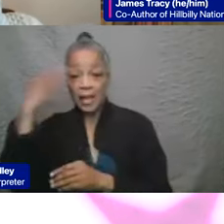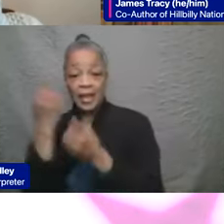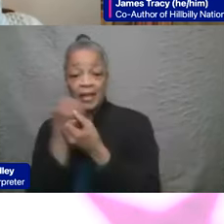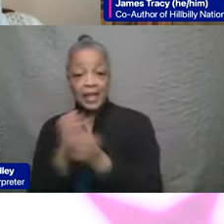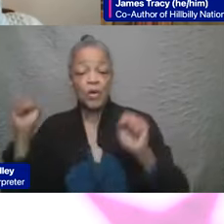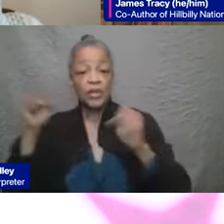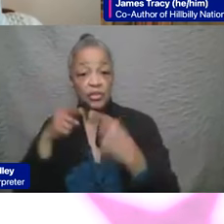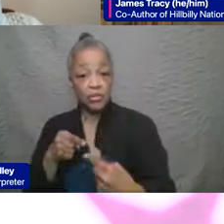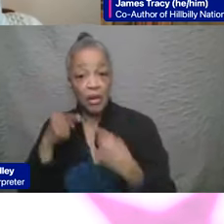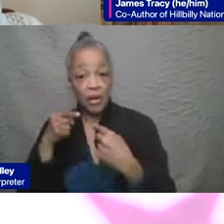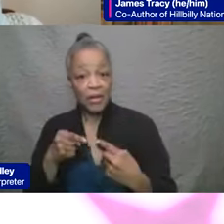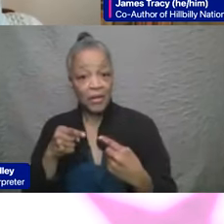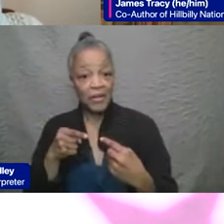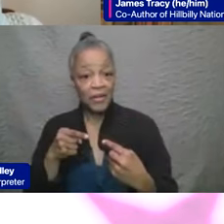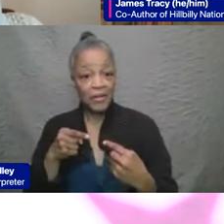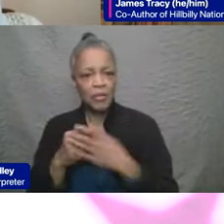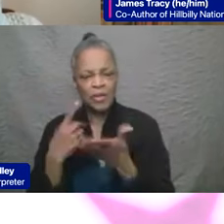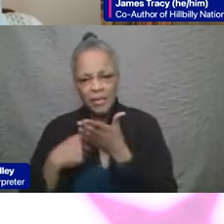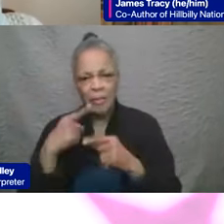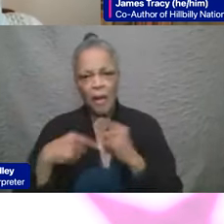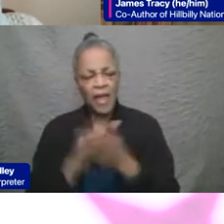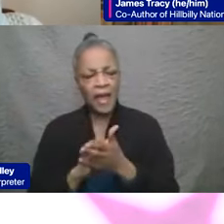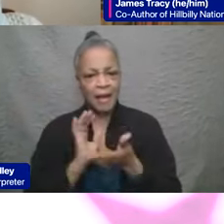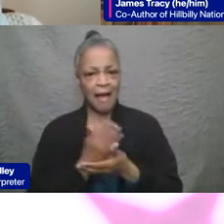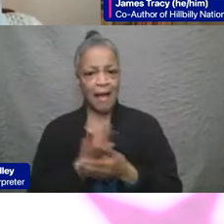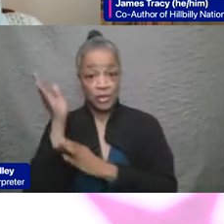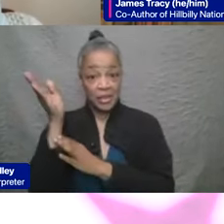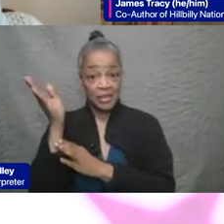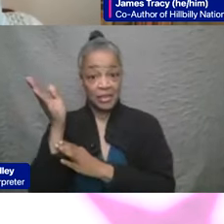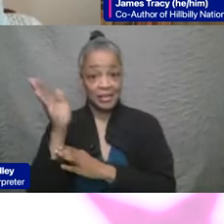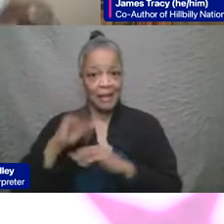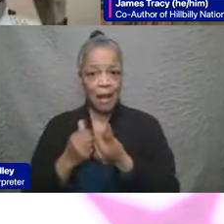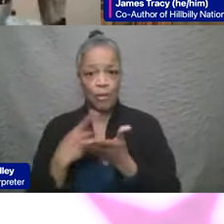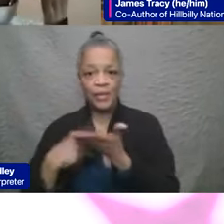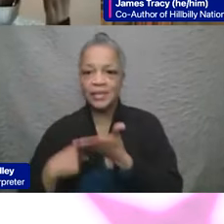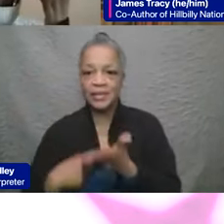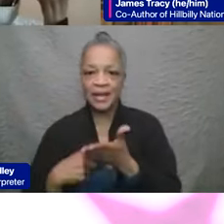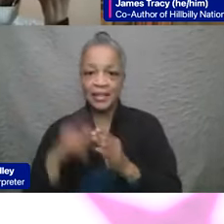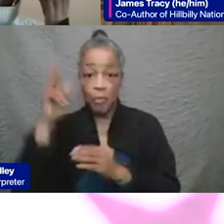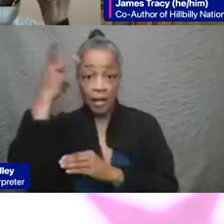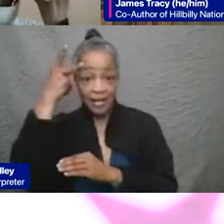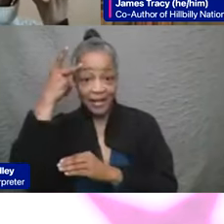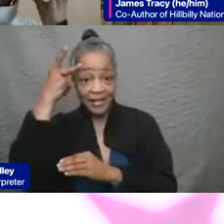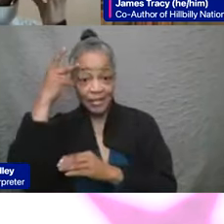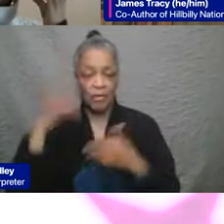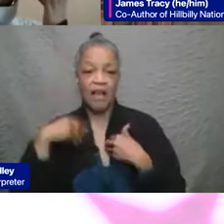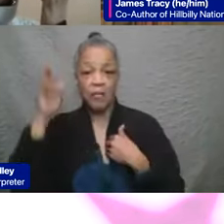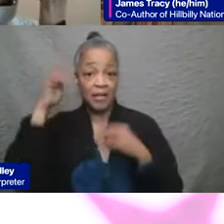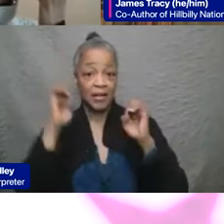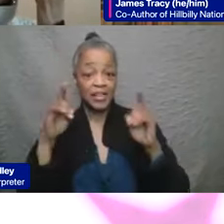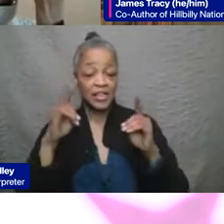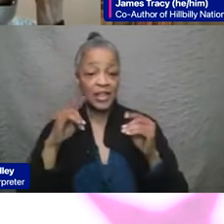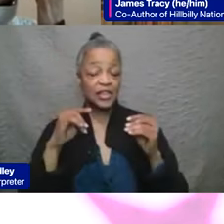about it. We make sure it's part of the speeches or the ways in which we discuss politics. We have political education